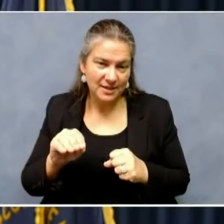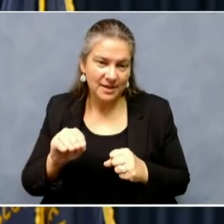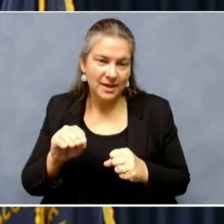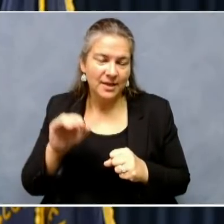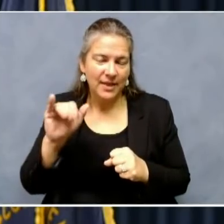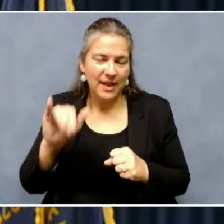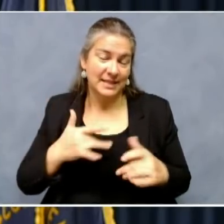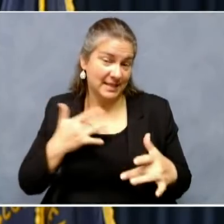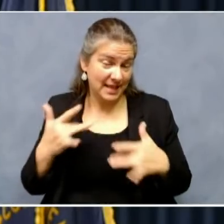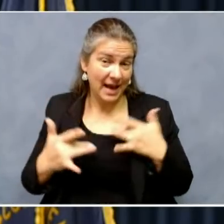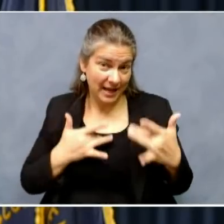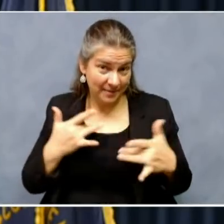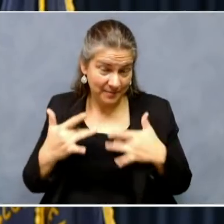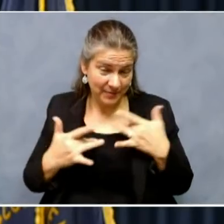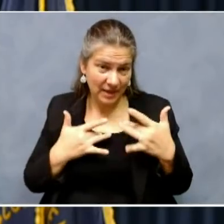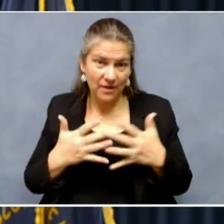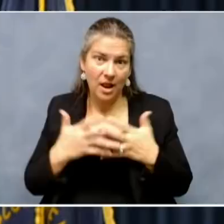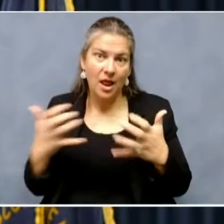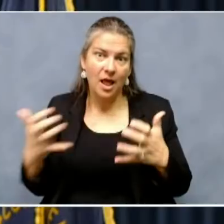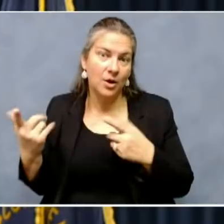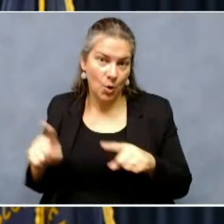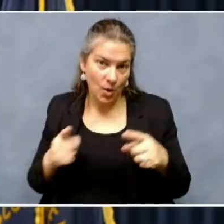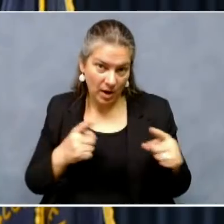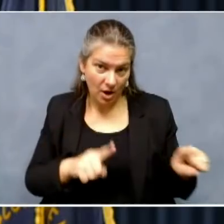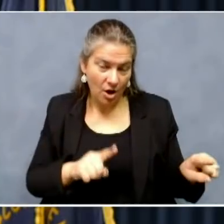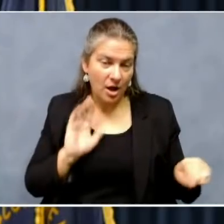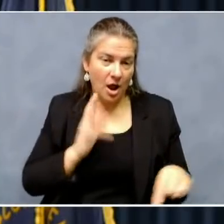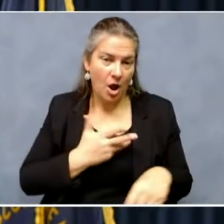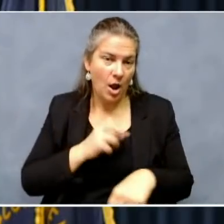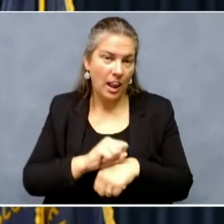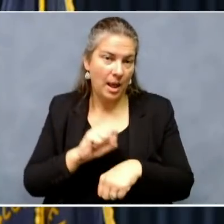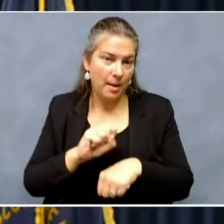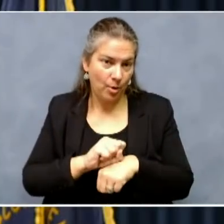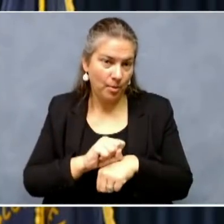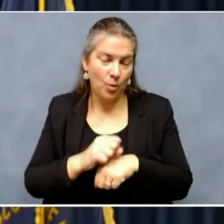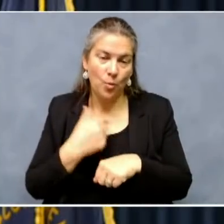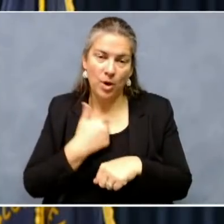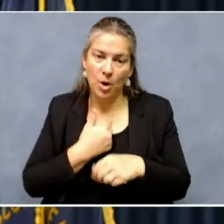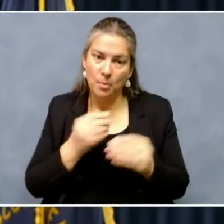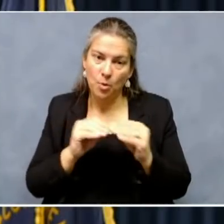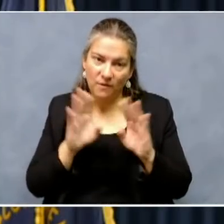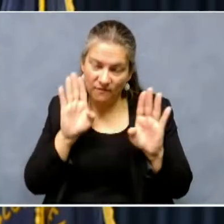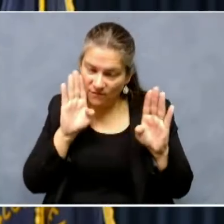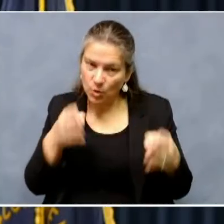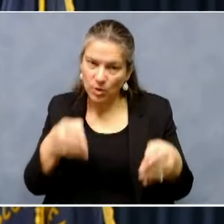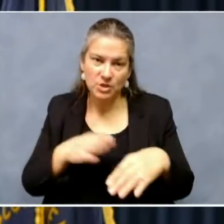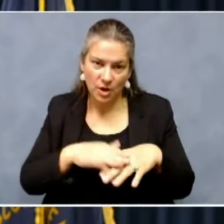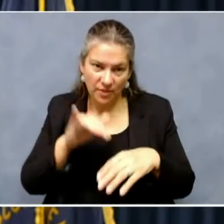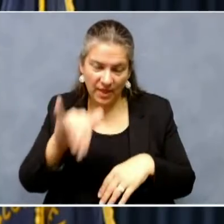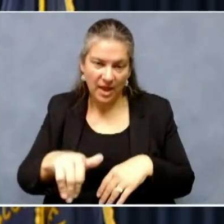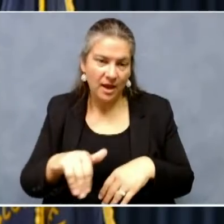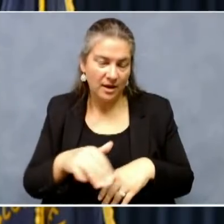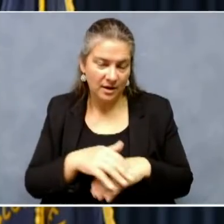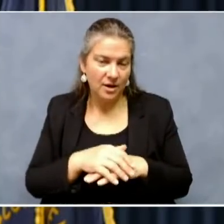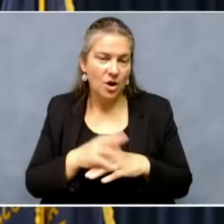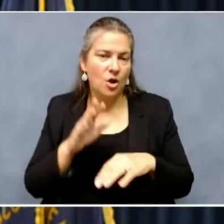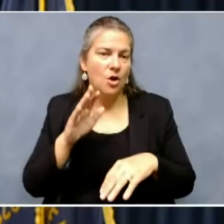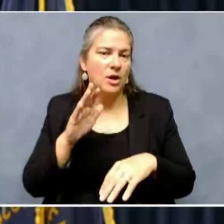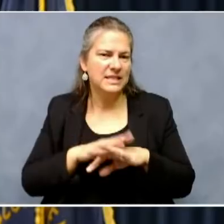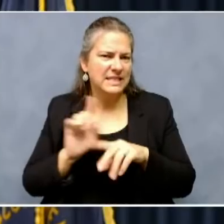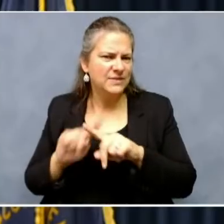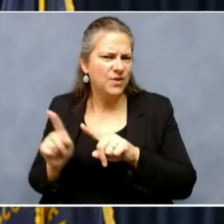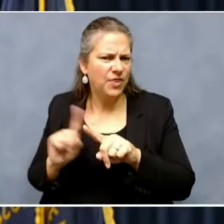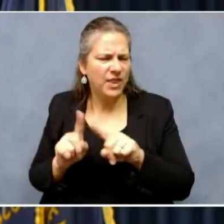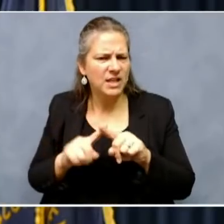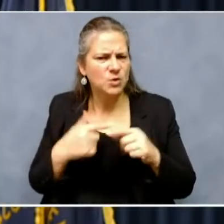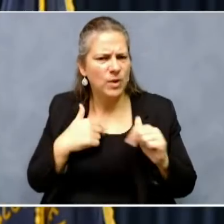exciting. There's a lot going on in our labor market. We are laser focused on it and on different things that we can